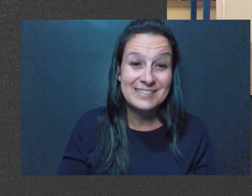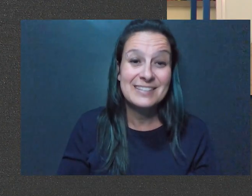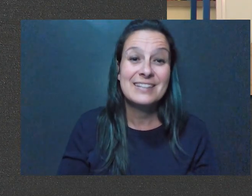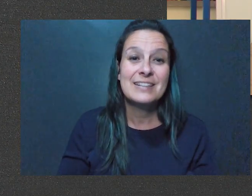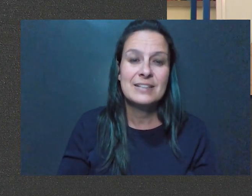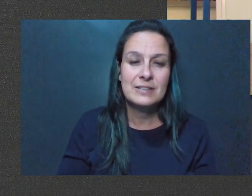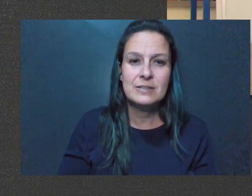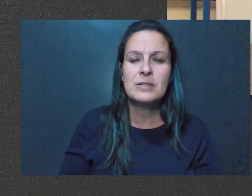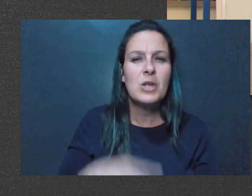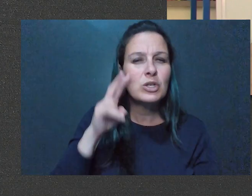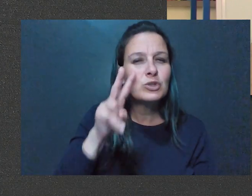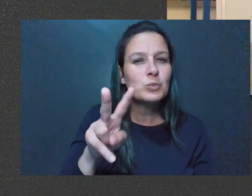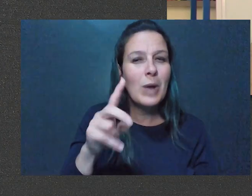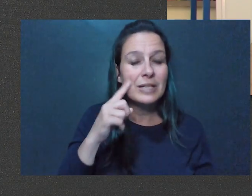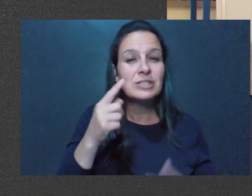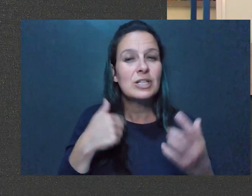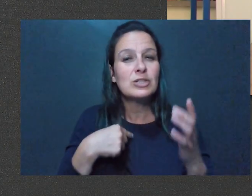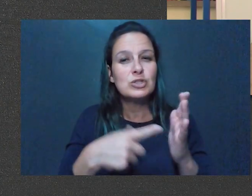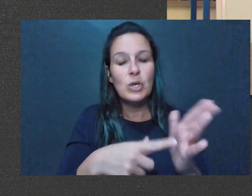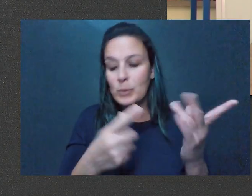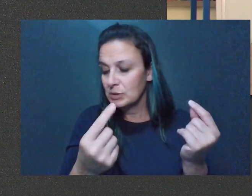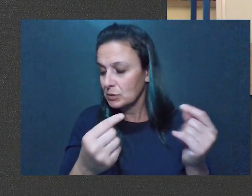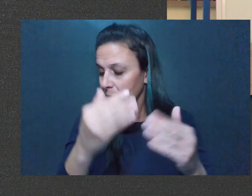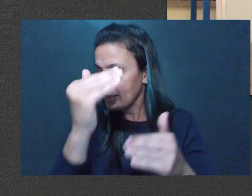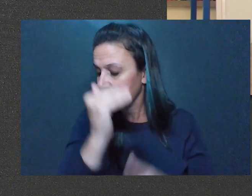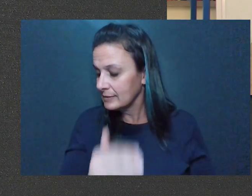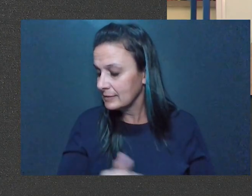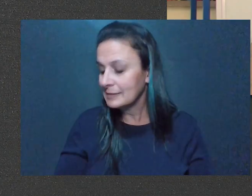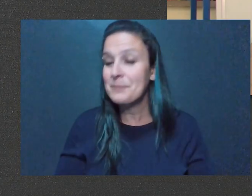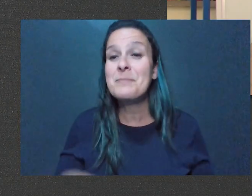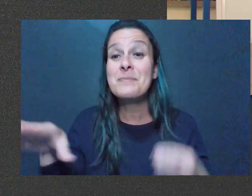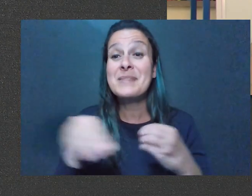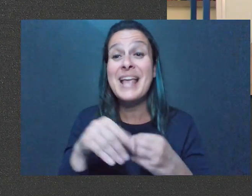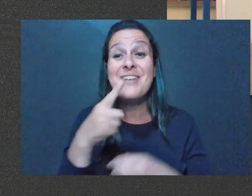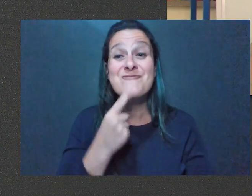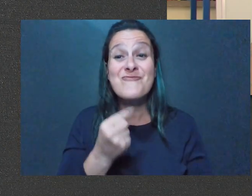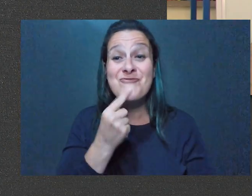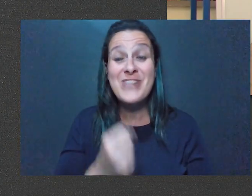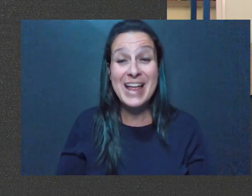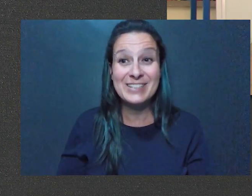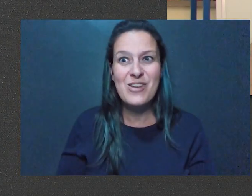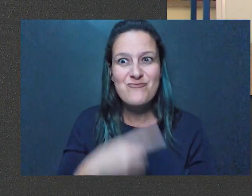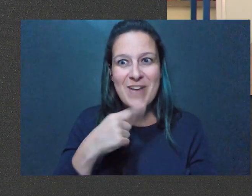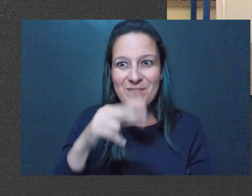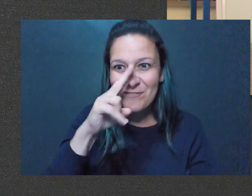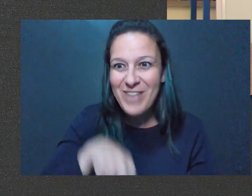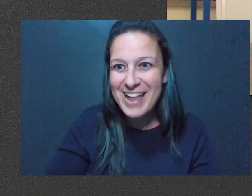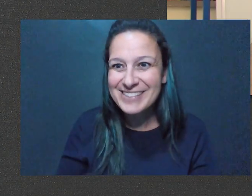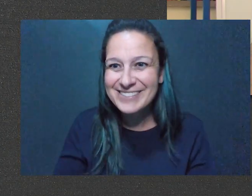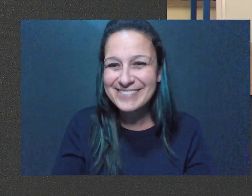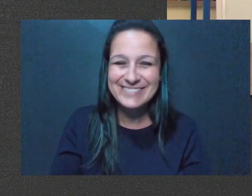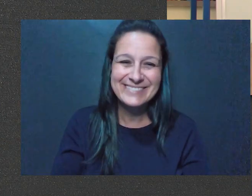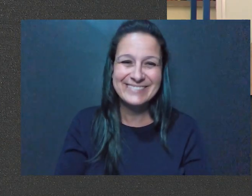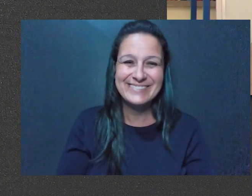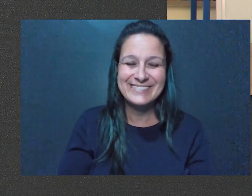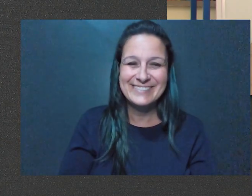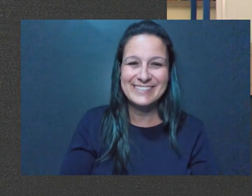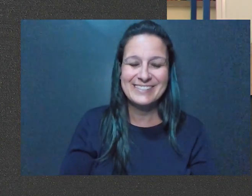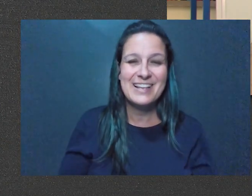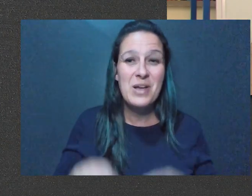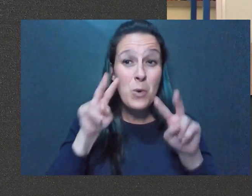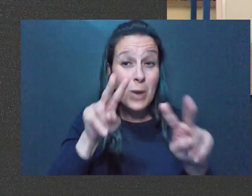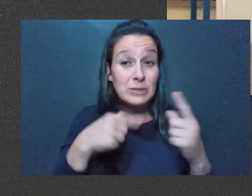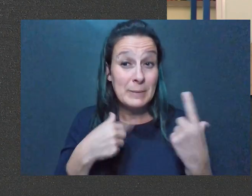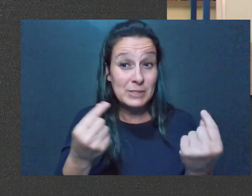But watch what I'm going to do. You know what? I'm gonna add red. Red's always fun. Now watch what I'm gonna